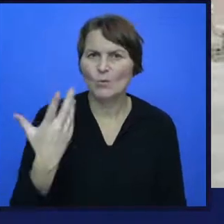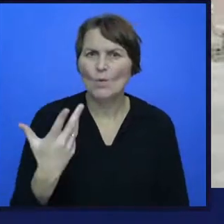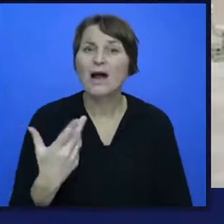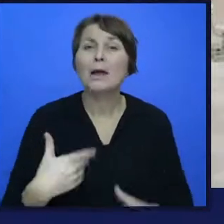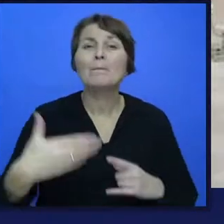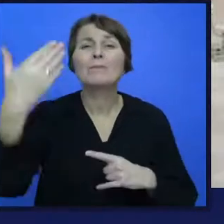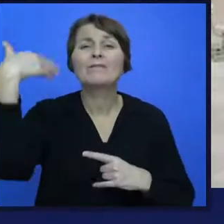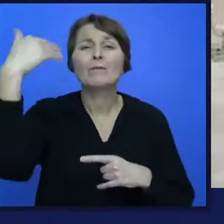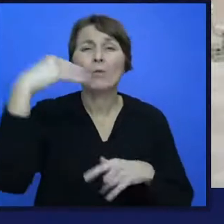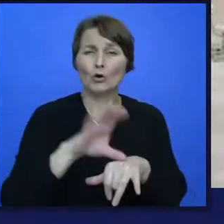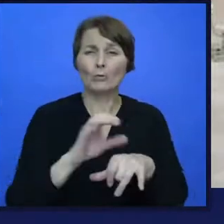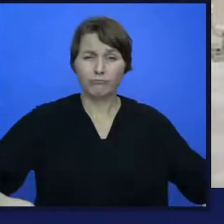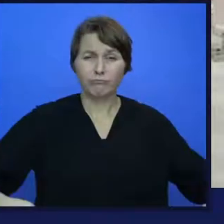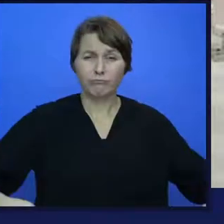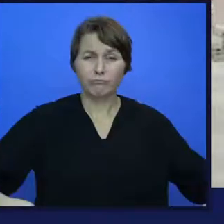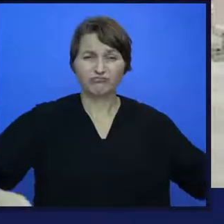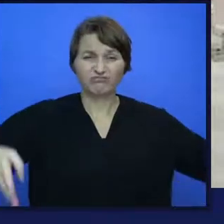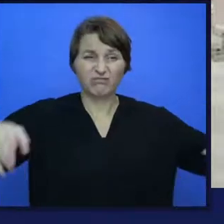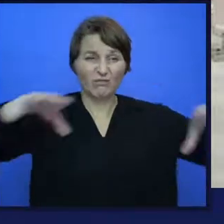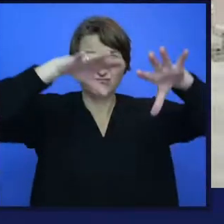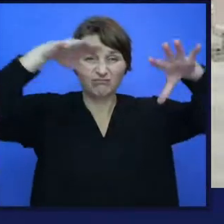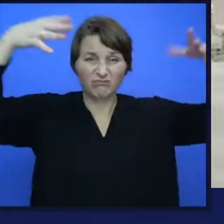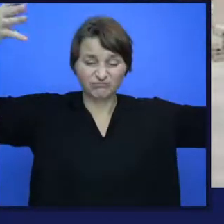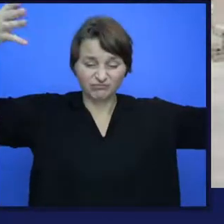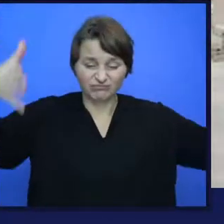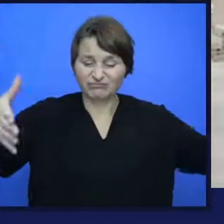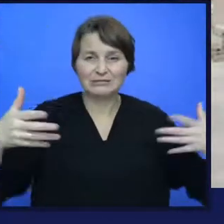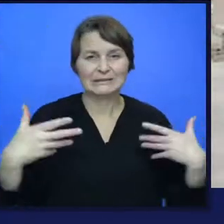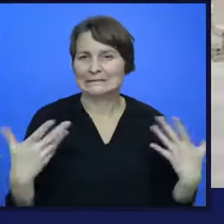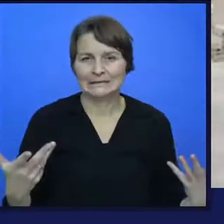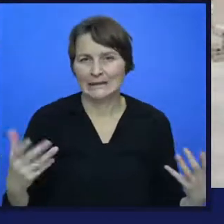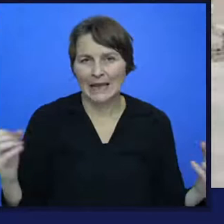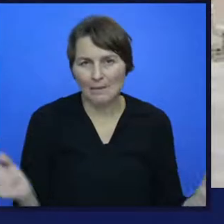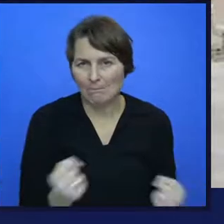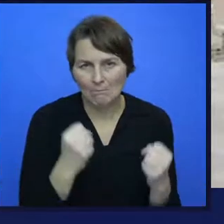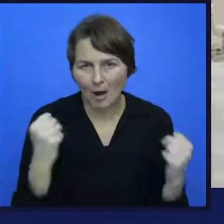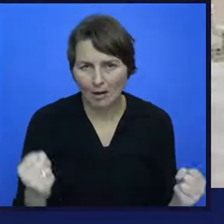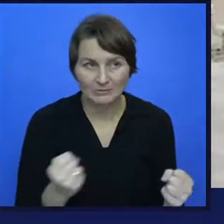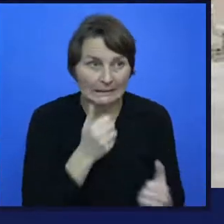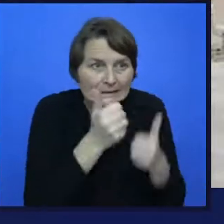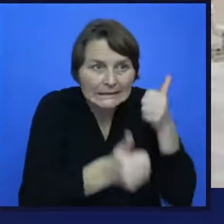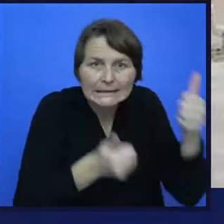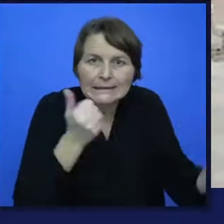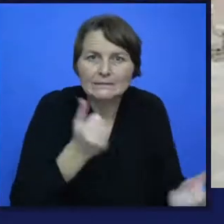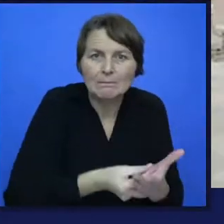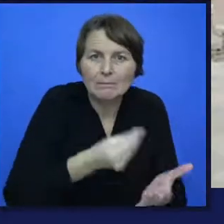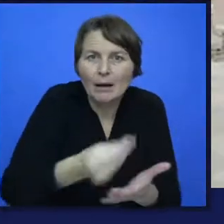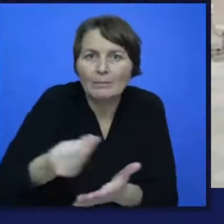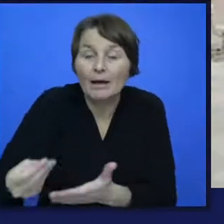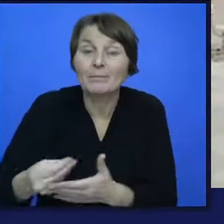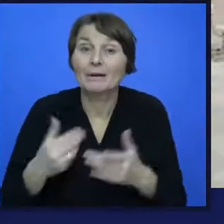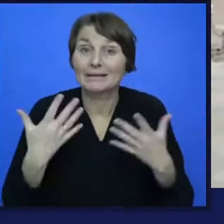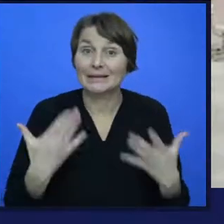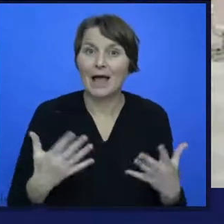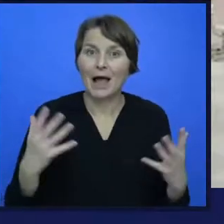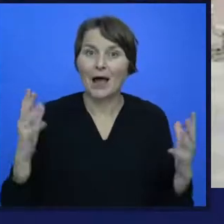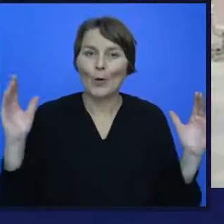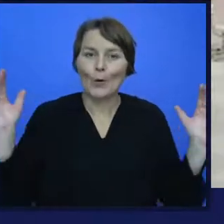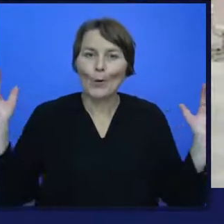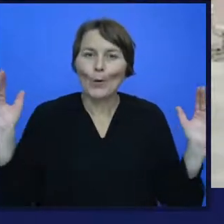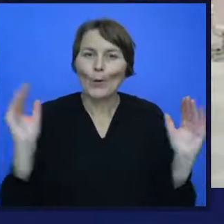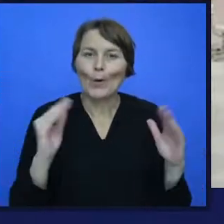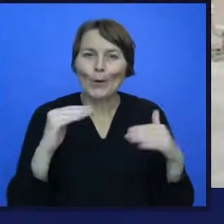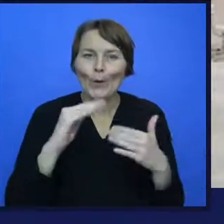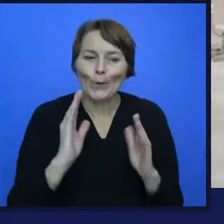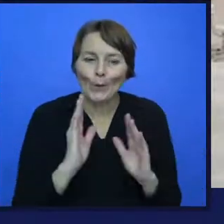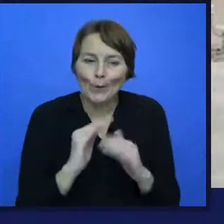and people just didn't have an ability to afford that. So as these things come down in price, it's going to be so much more accessible and so much easier to get started